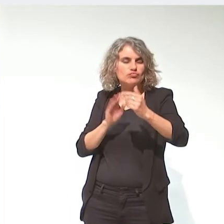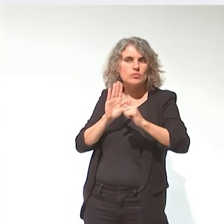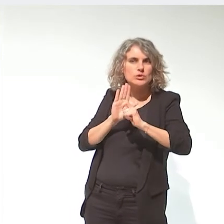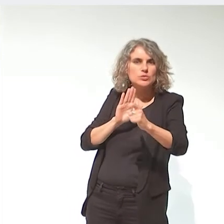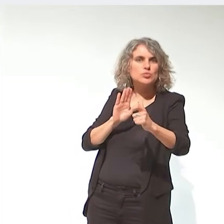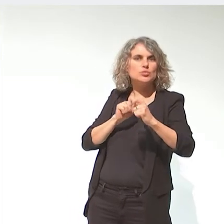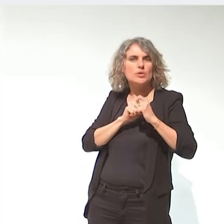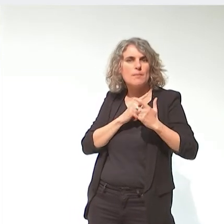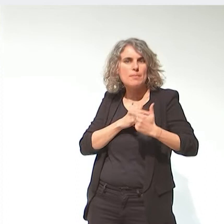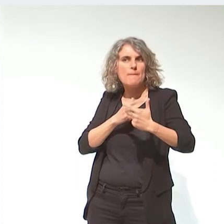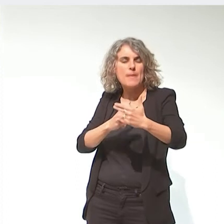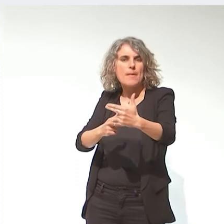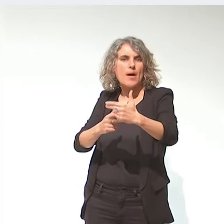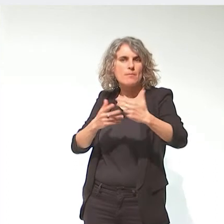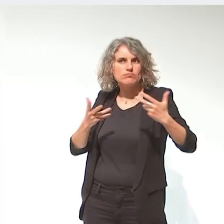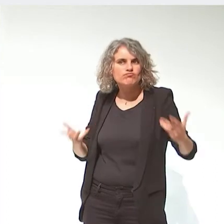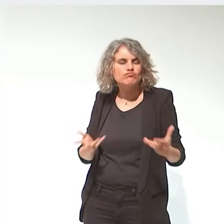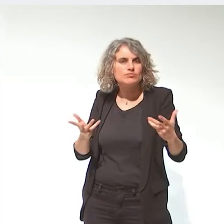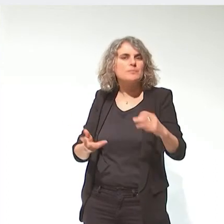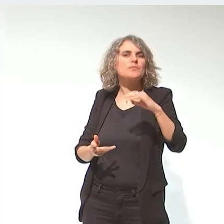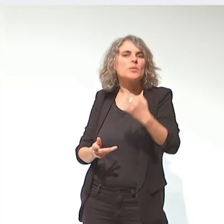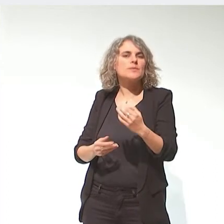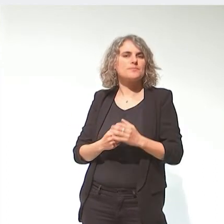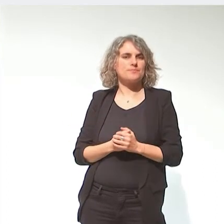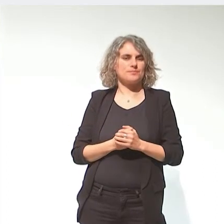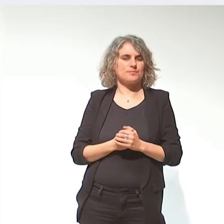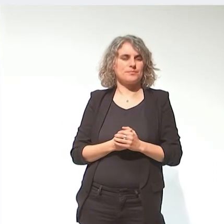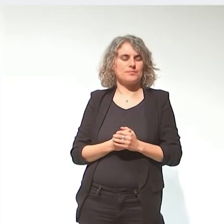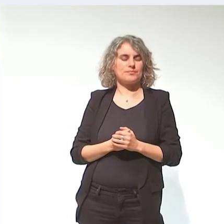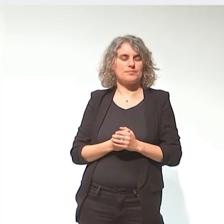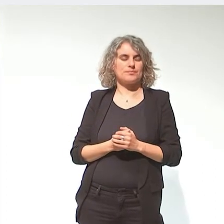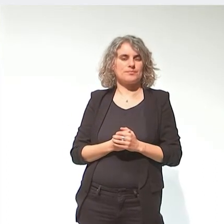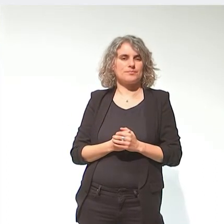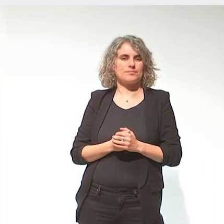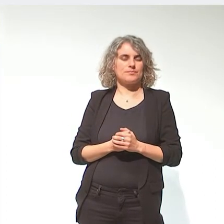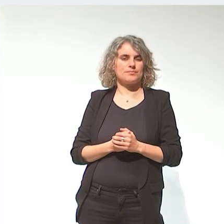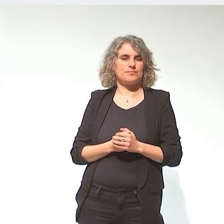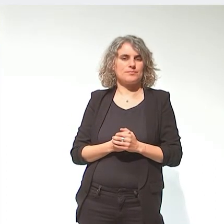these students in their life schools communities.